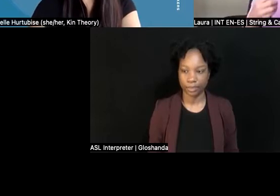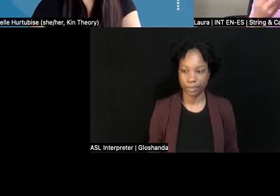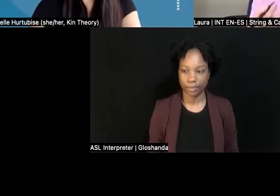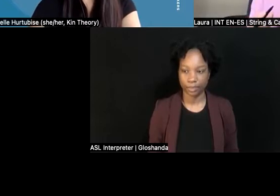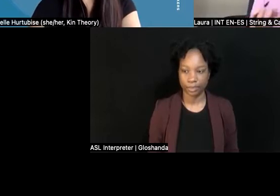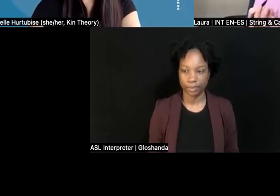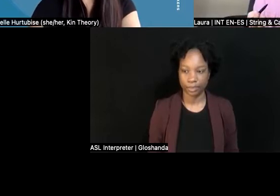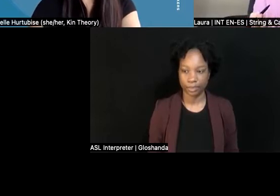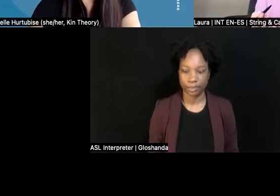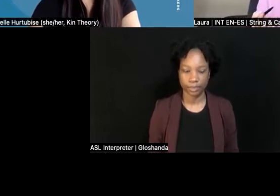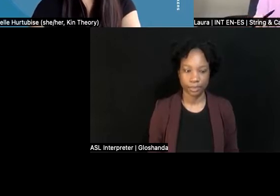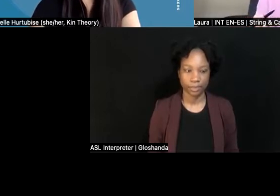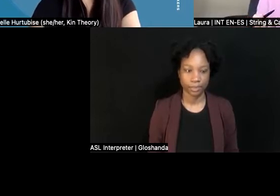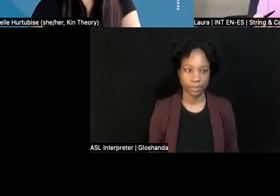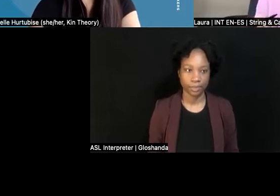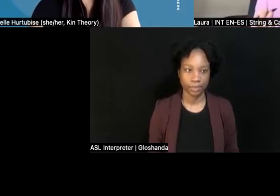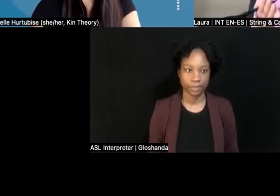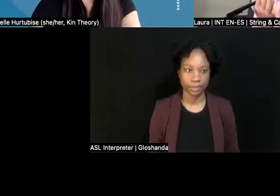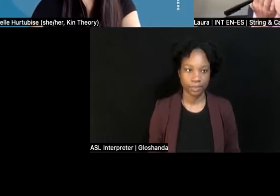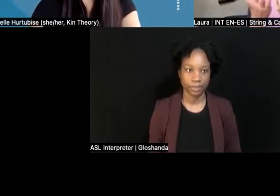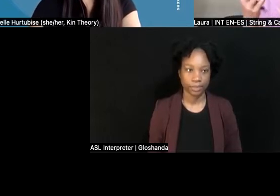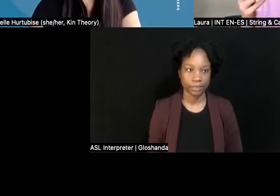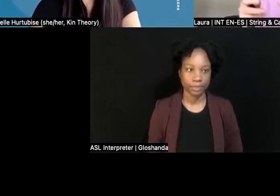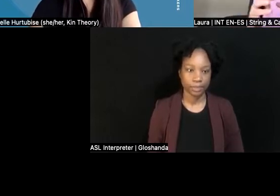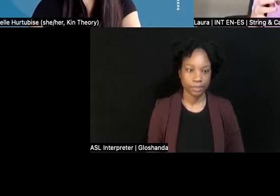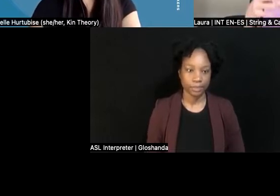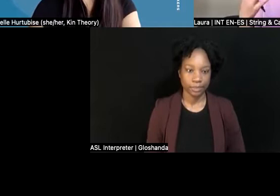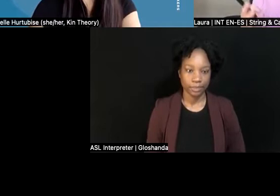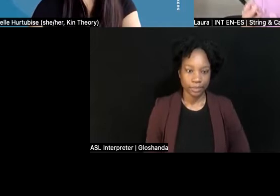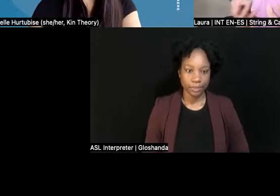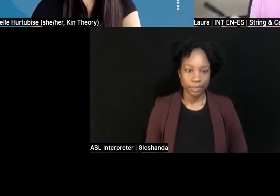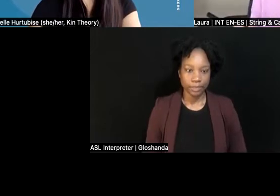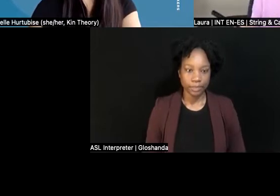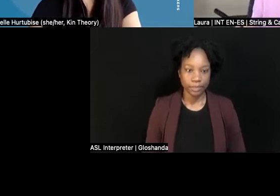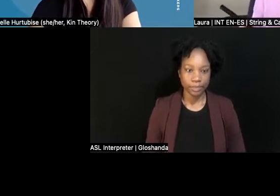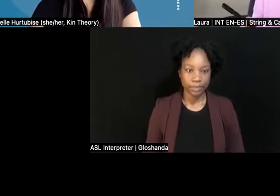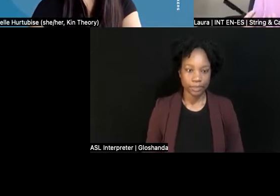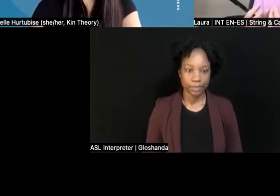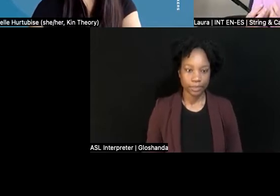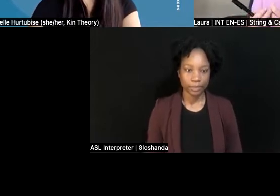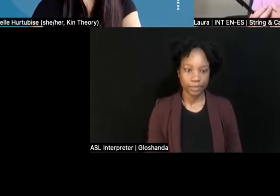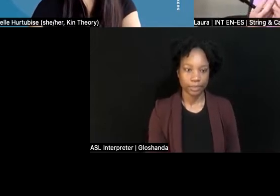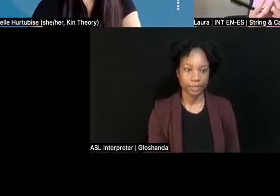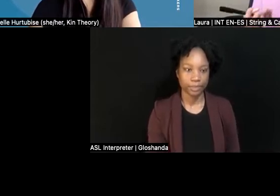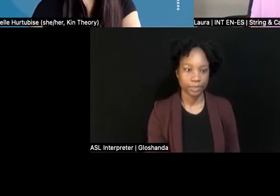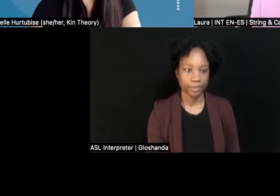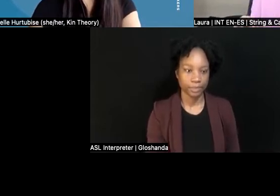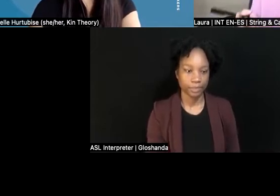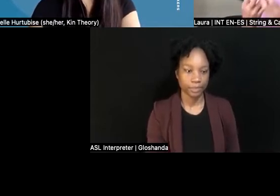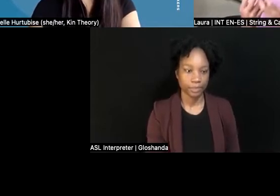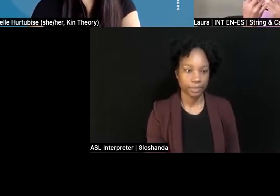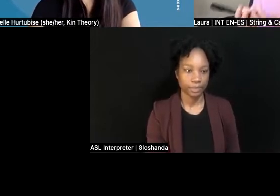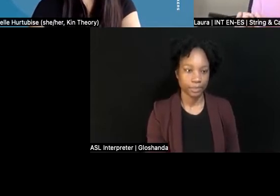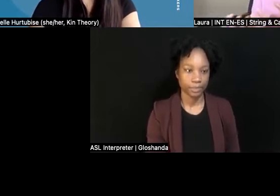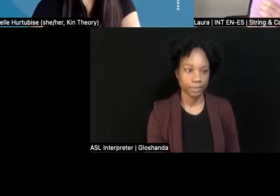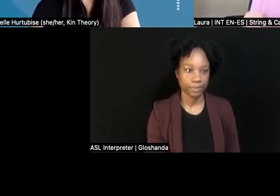see ourselves reflected very often in TV or in film. And so I began